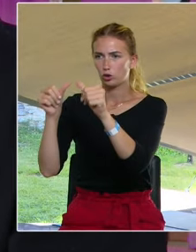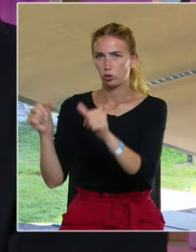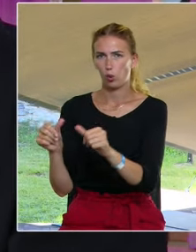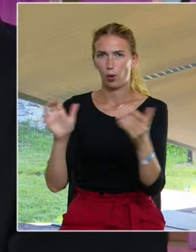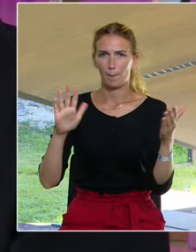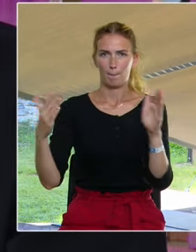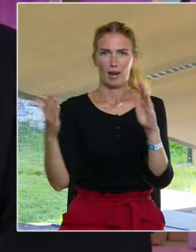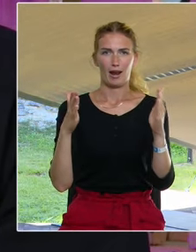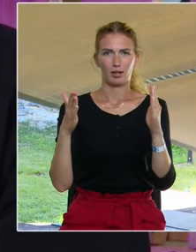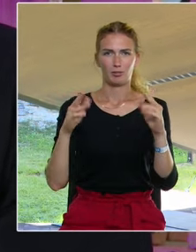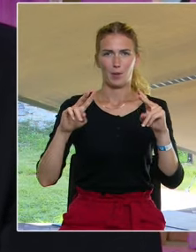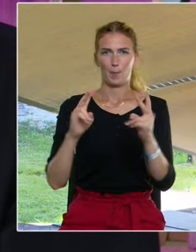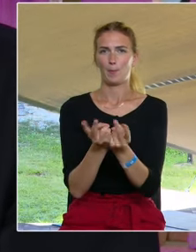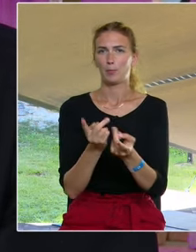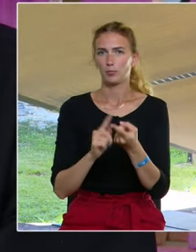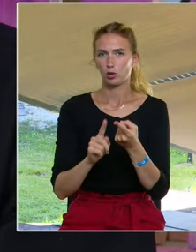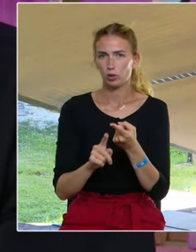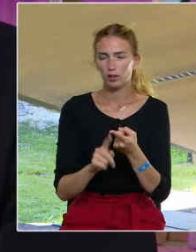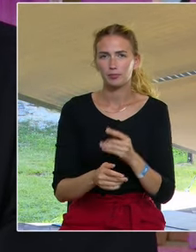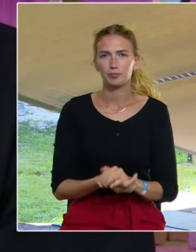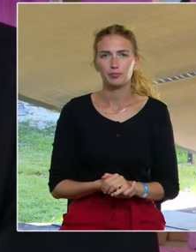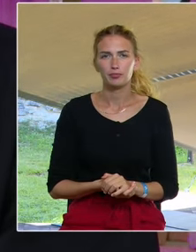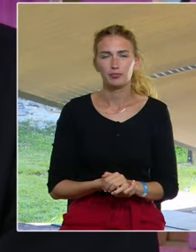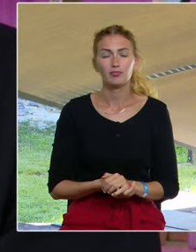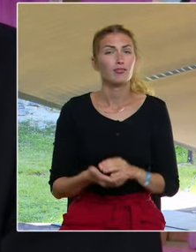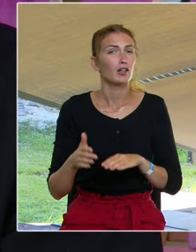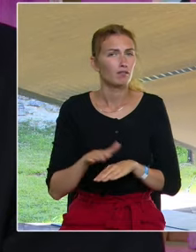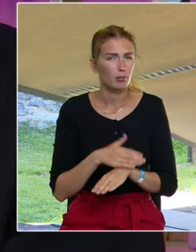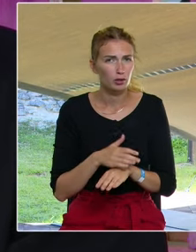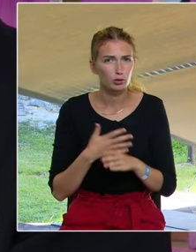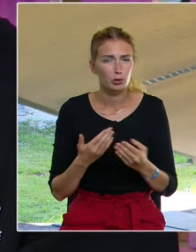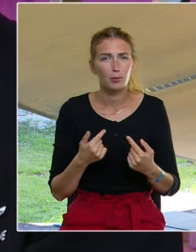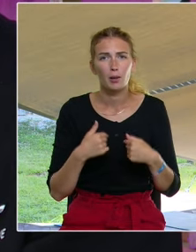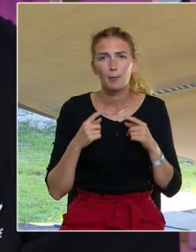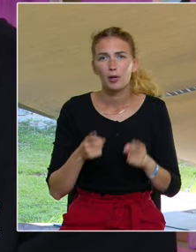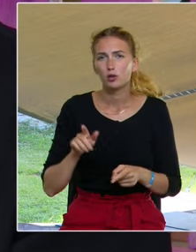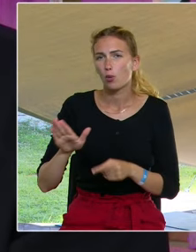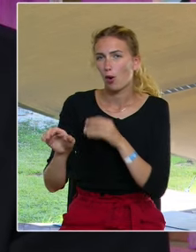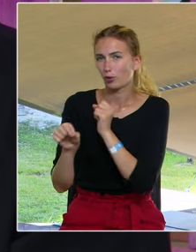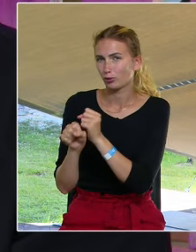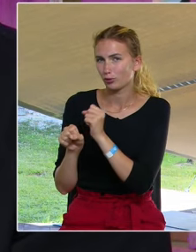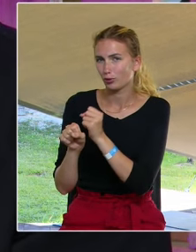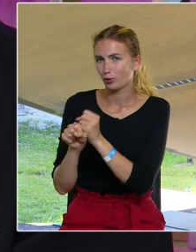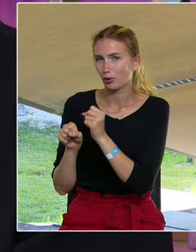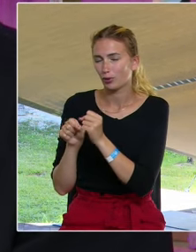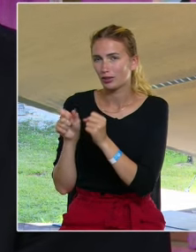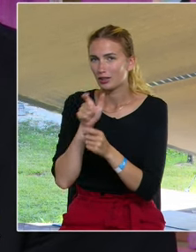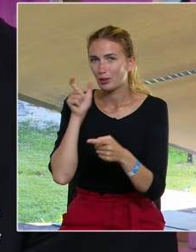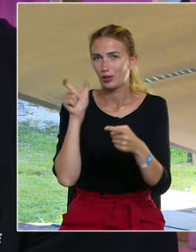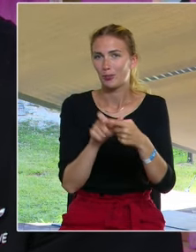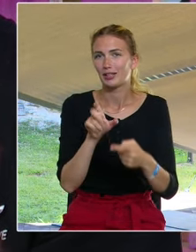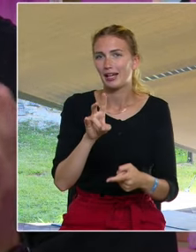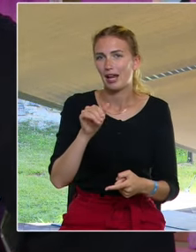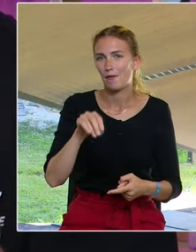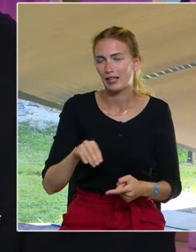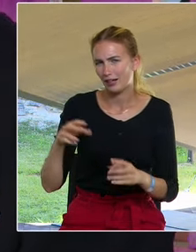Now, as for, I'm sorry, Indrek, I'm gonna have to reference your job at NFTs. Not to go